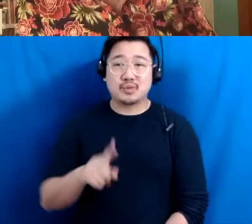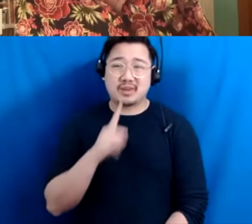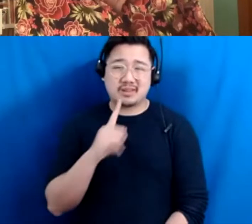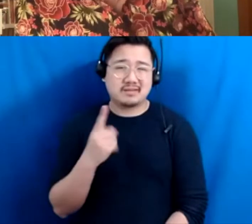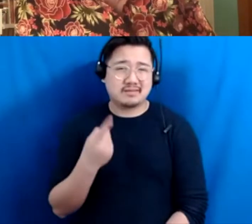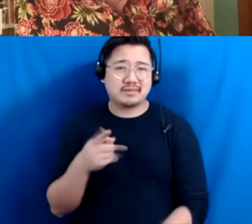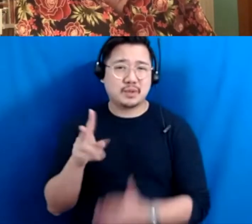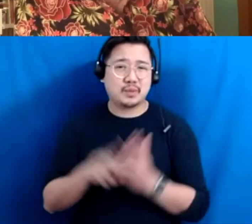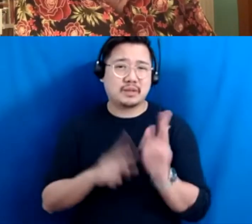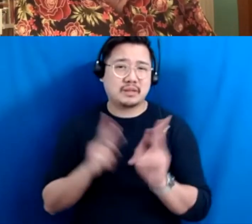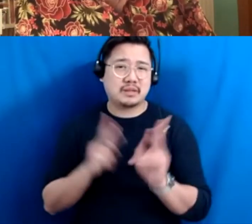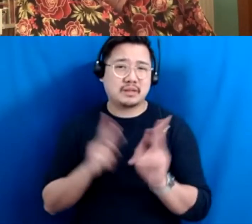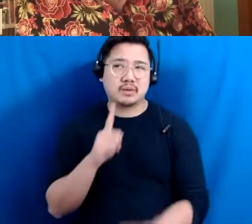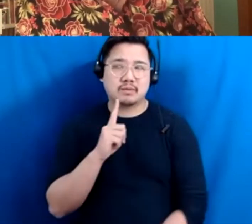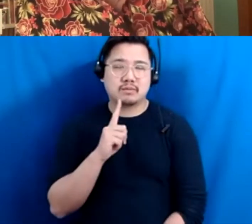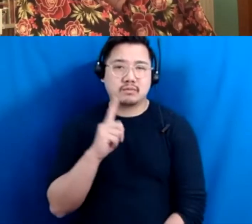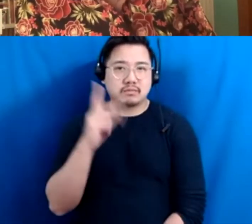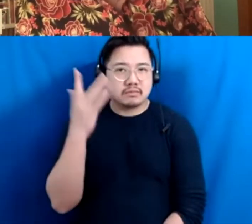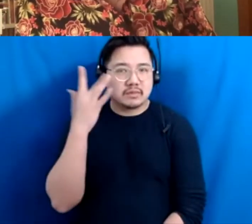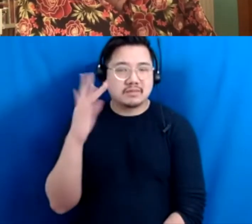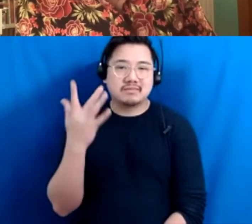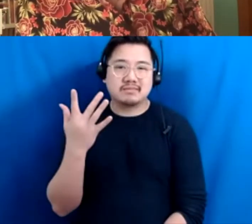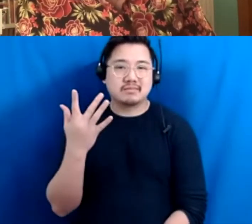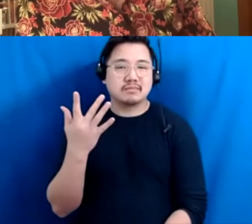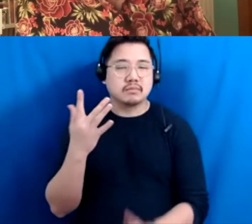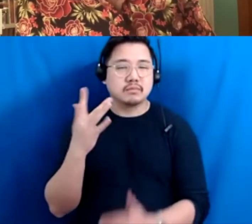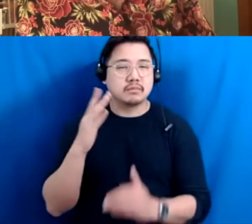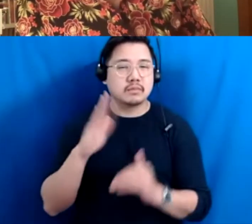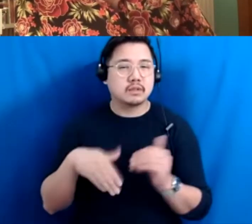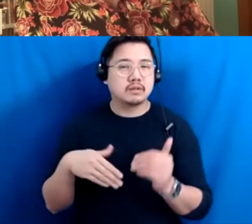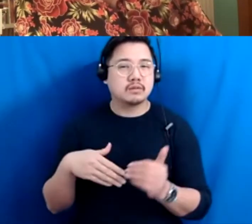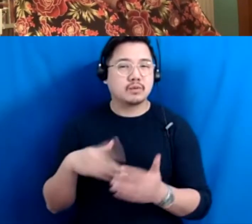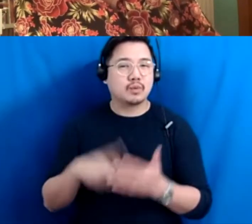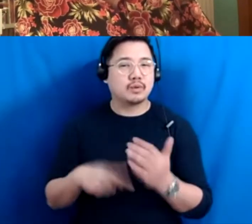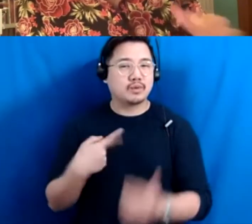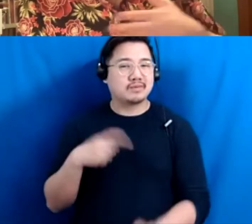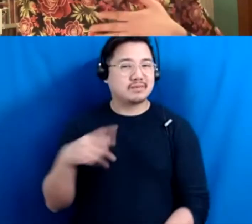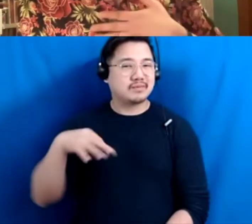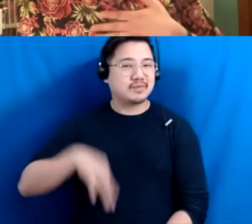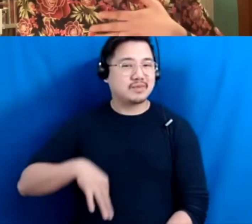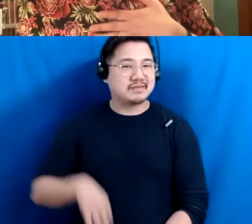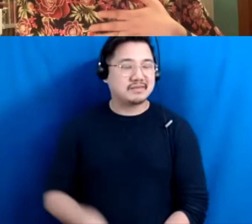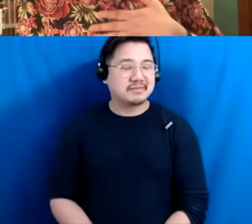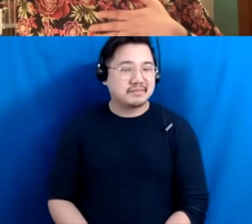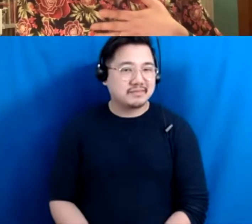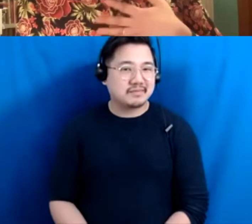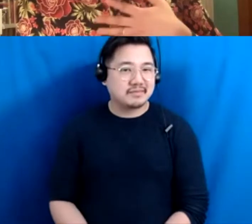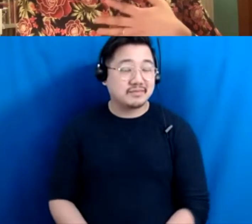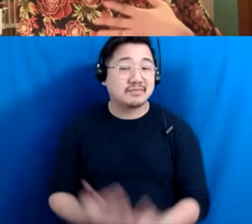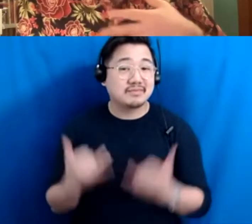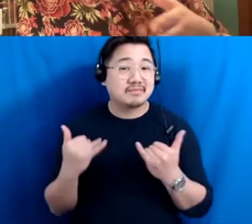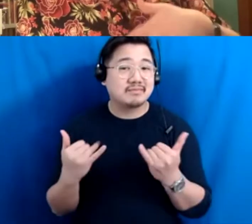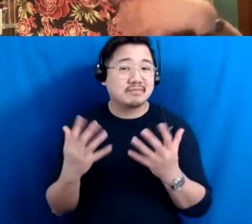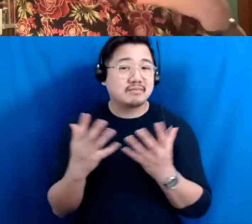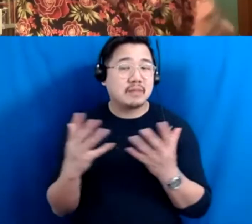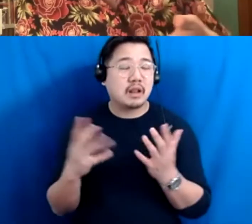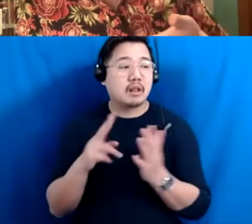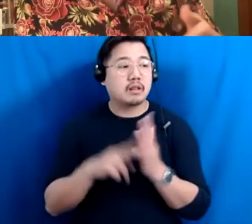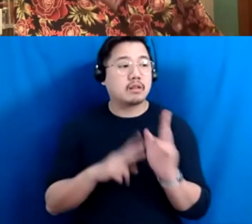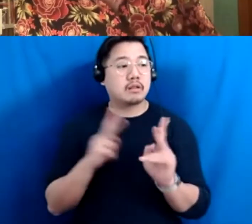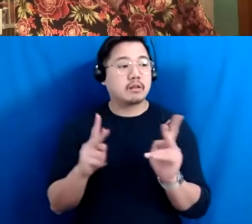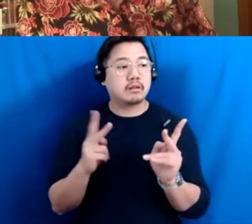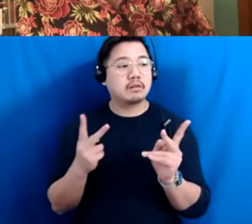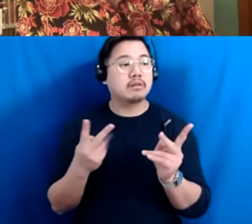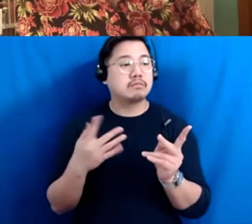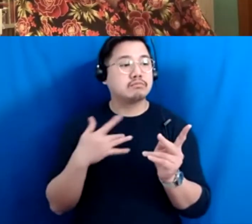of readers seem to be sort of going along with this current tendency of people to put a